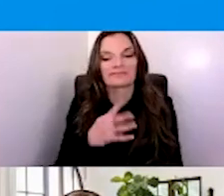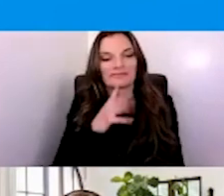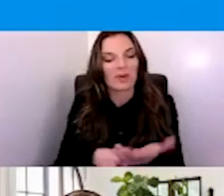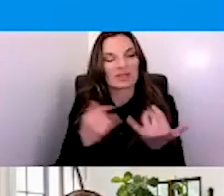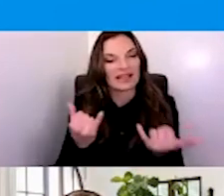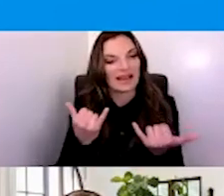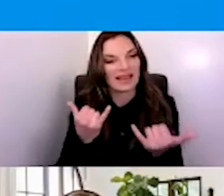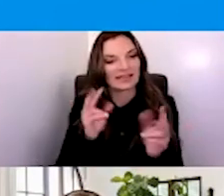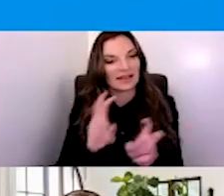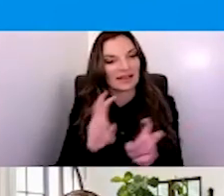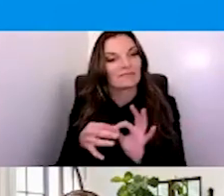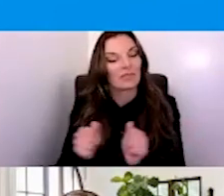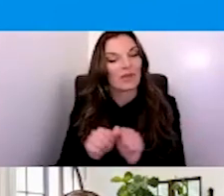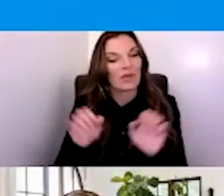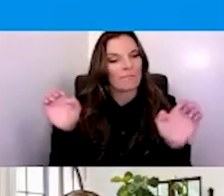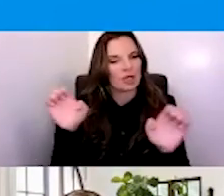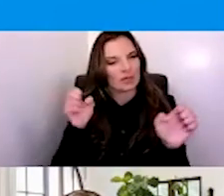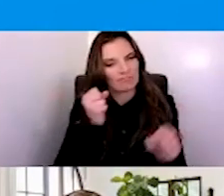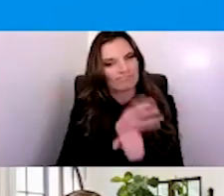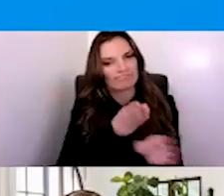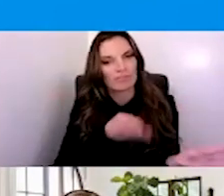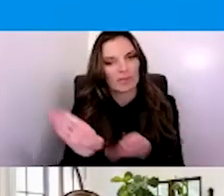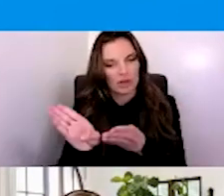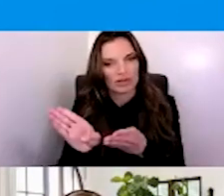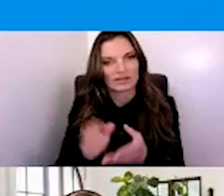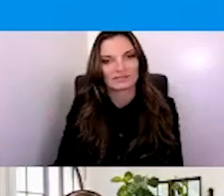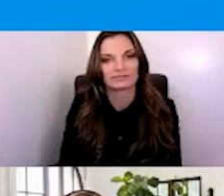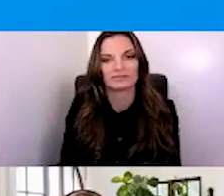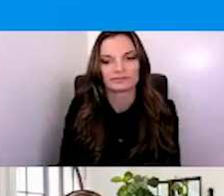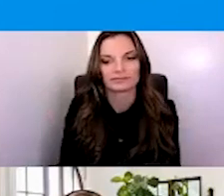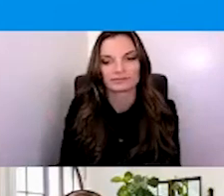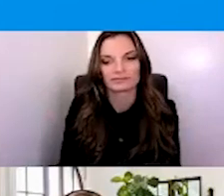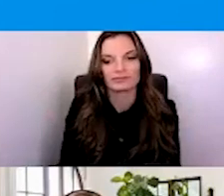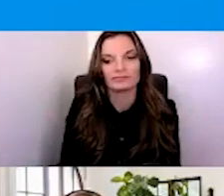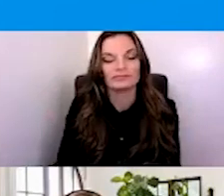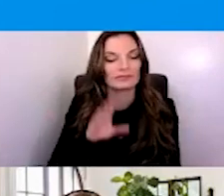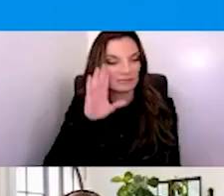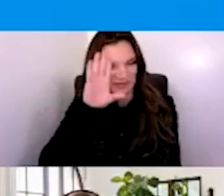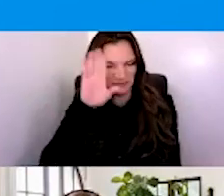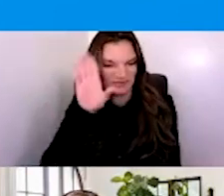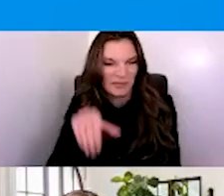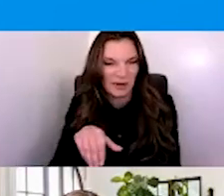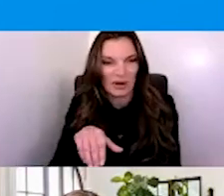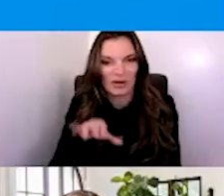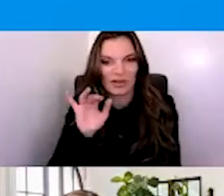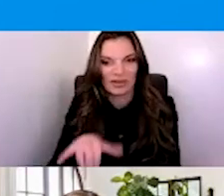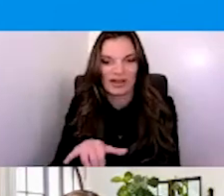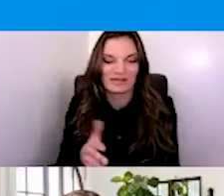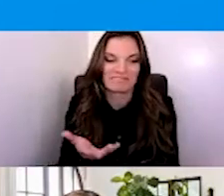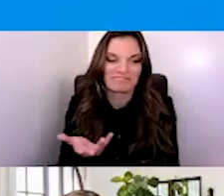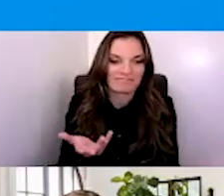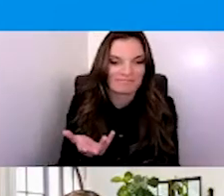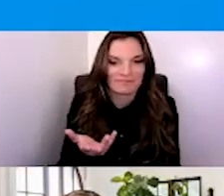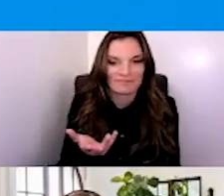topic, emergency preparedness, besides, I think, the moment of panic and dread and just tension that